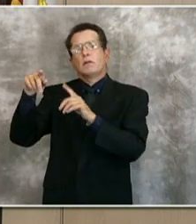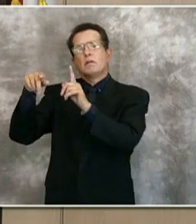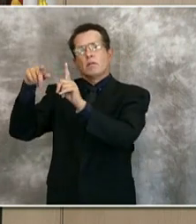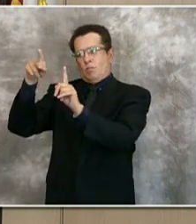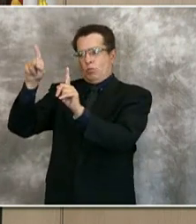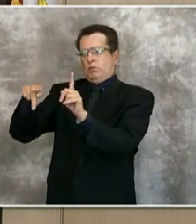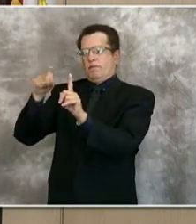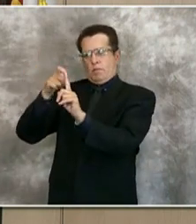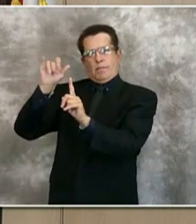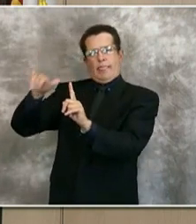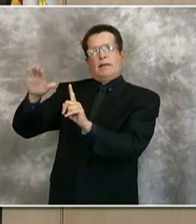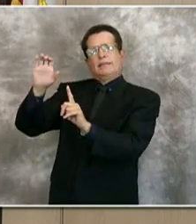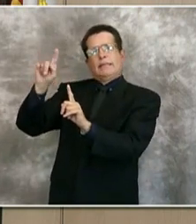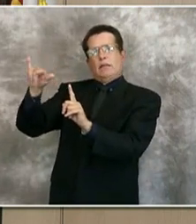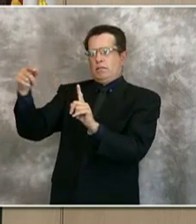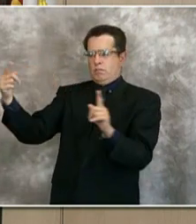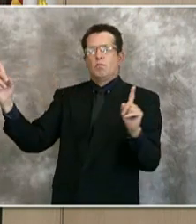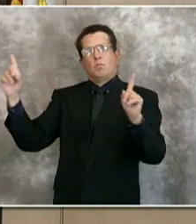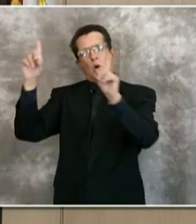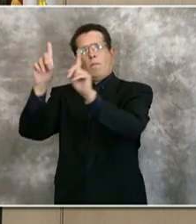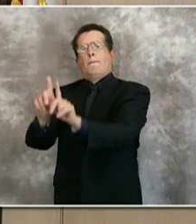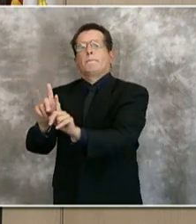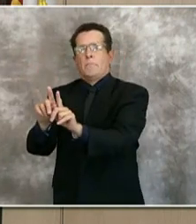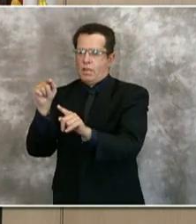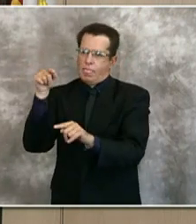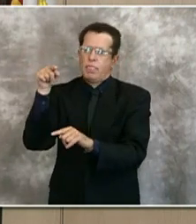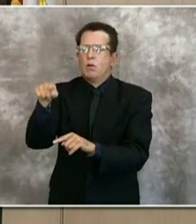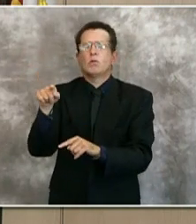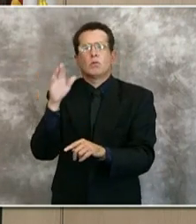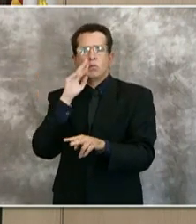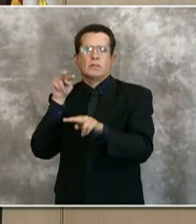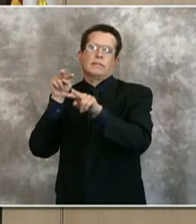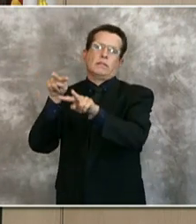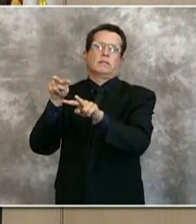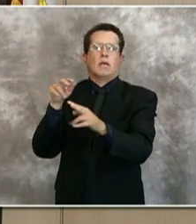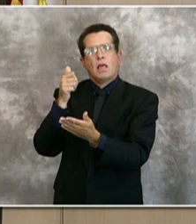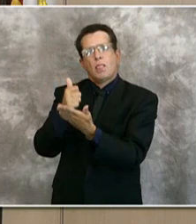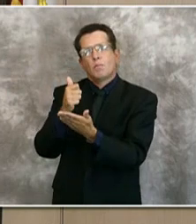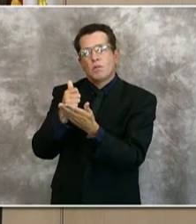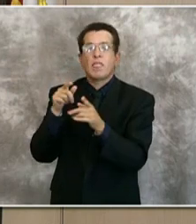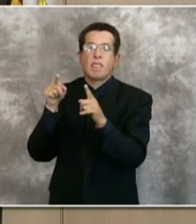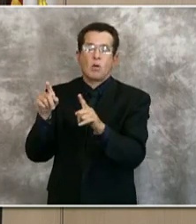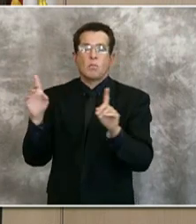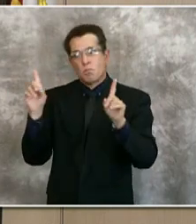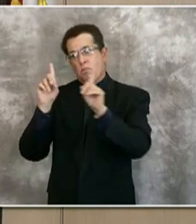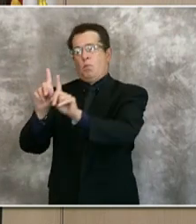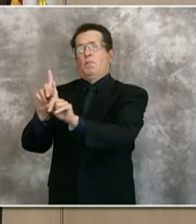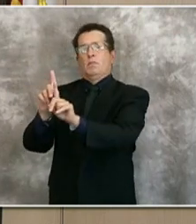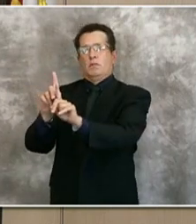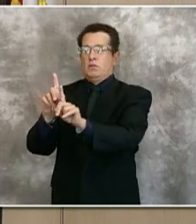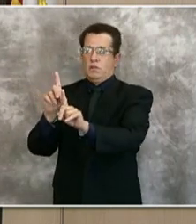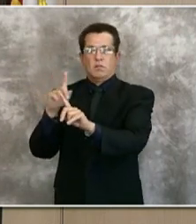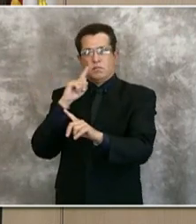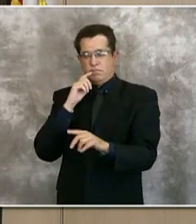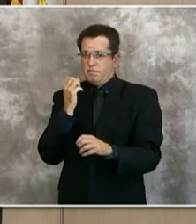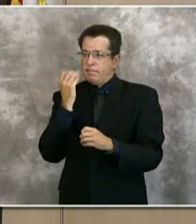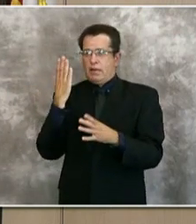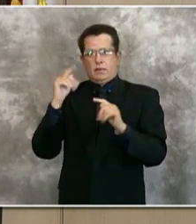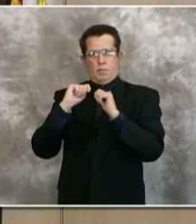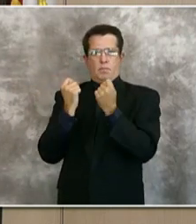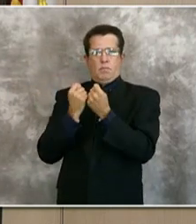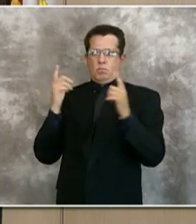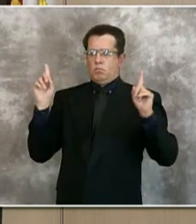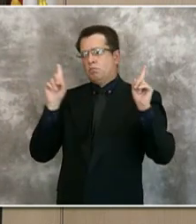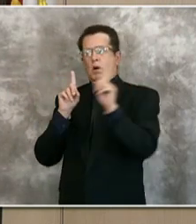contact from that jurisdiction to go out and conduct assessments. So it's So there's just gonna be a multi-level. stronger